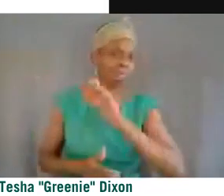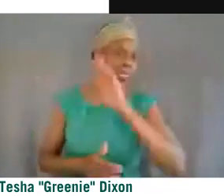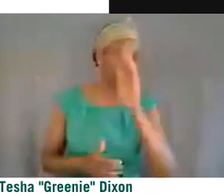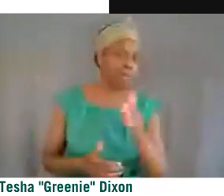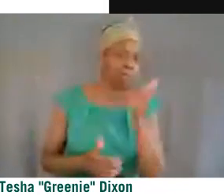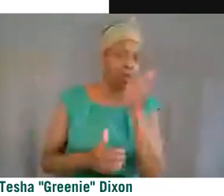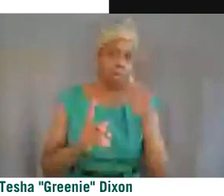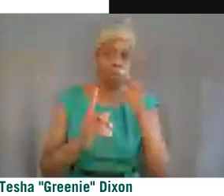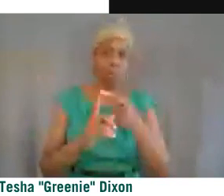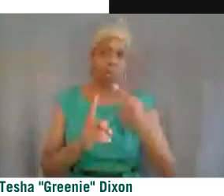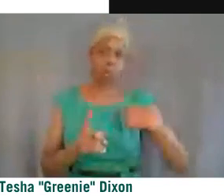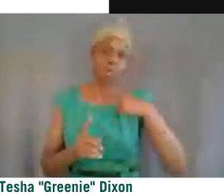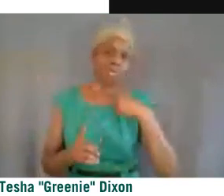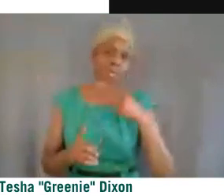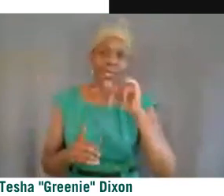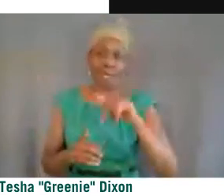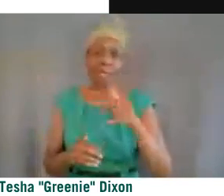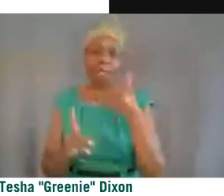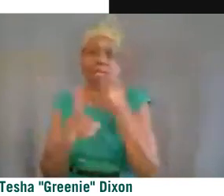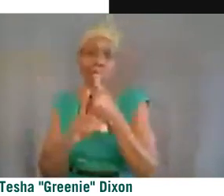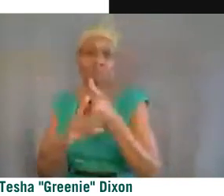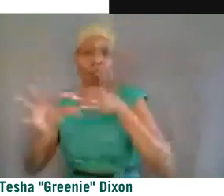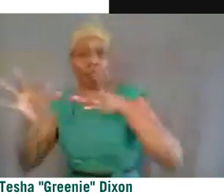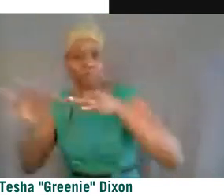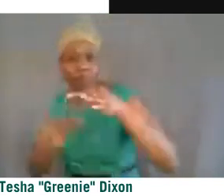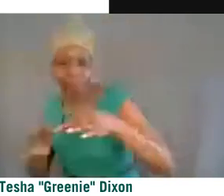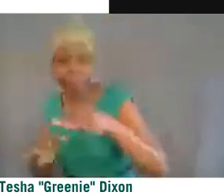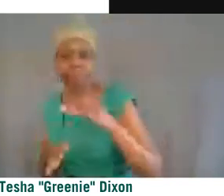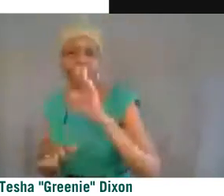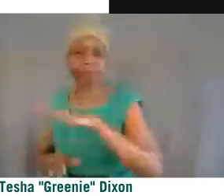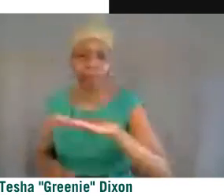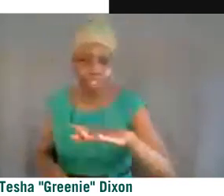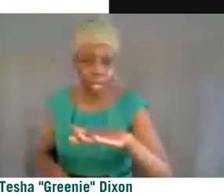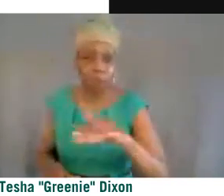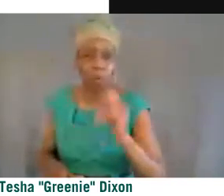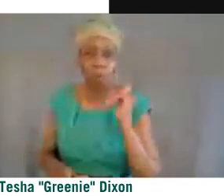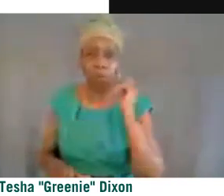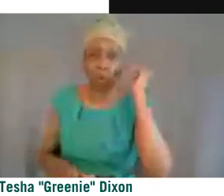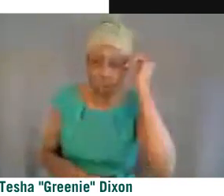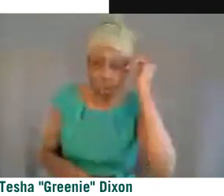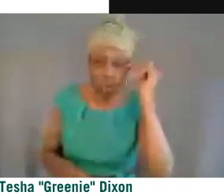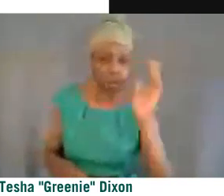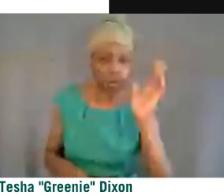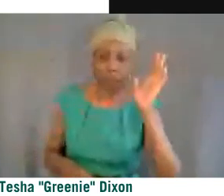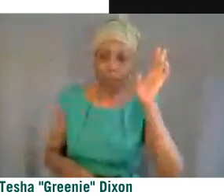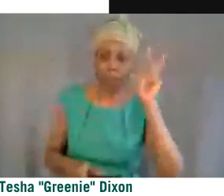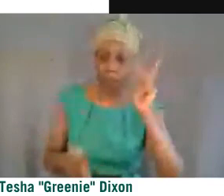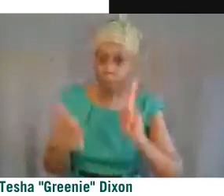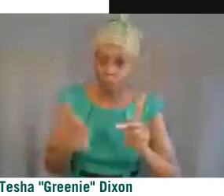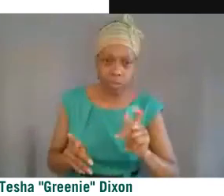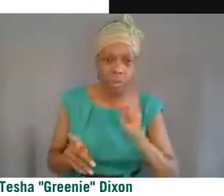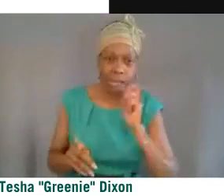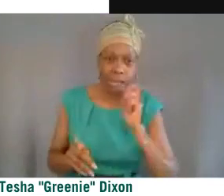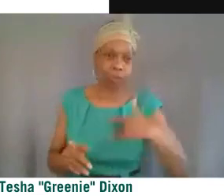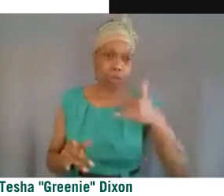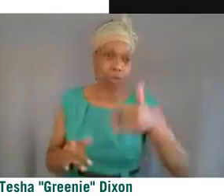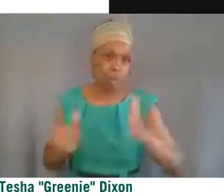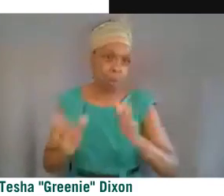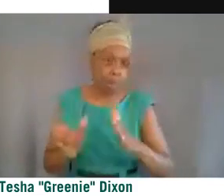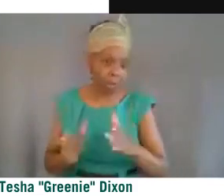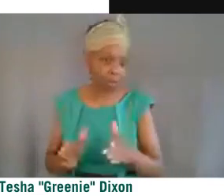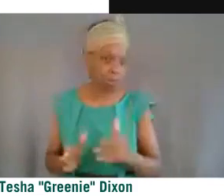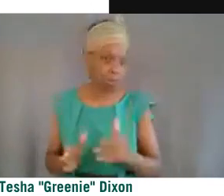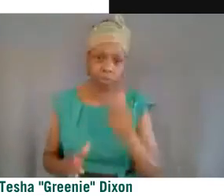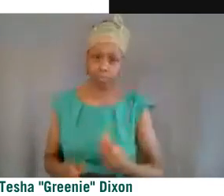we feel like that describes a child or an adult or a person. That I don't feel that way, as much as it